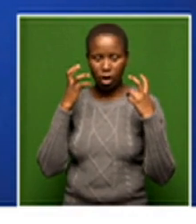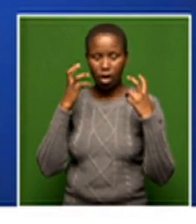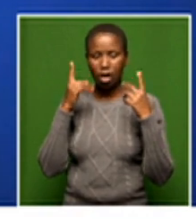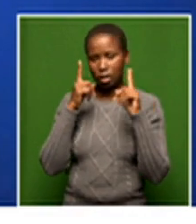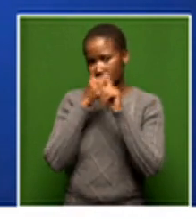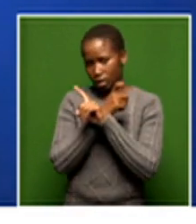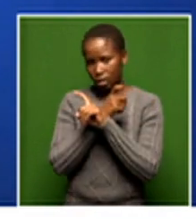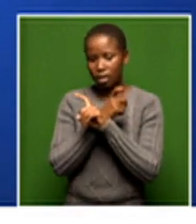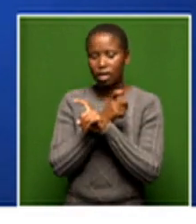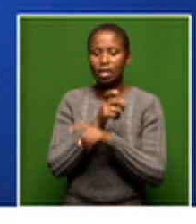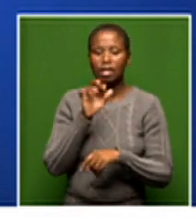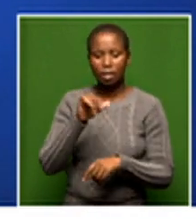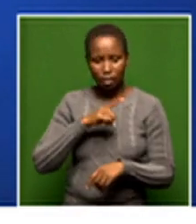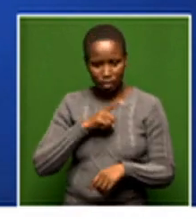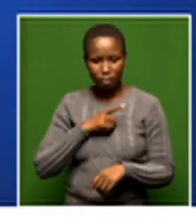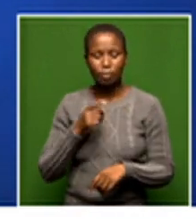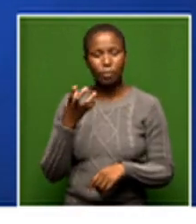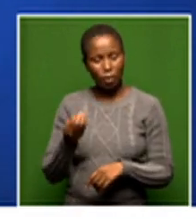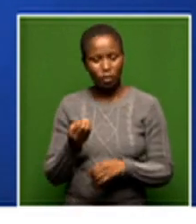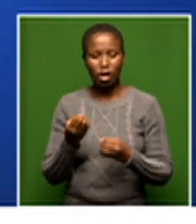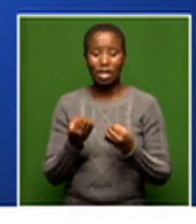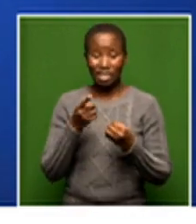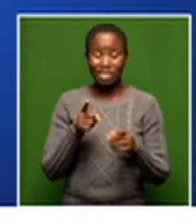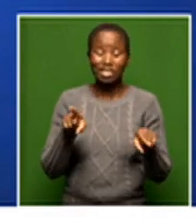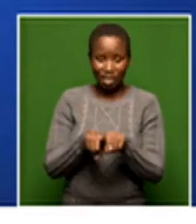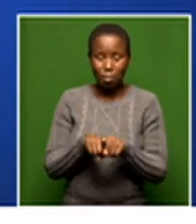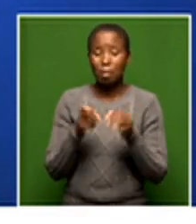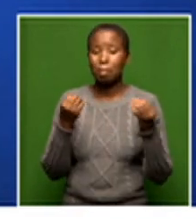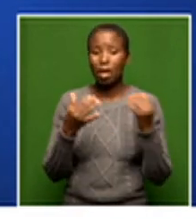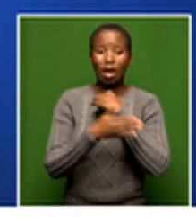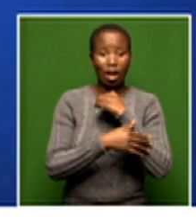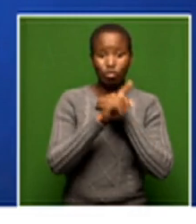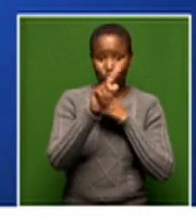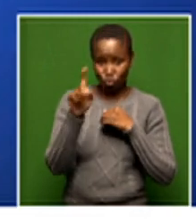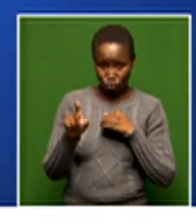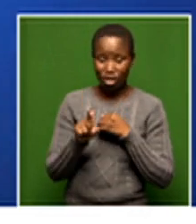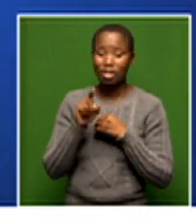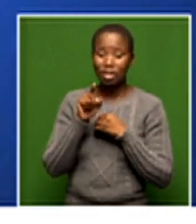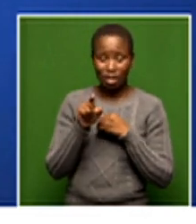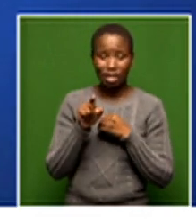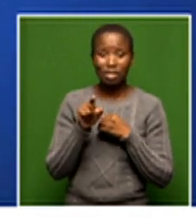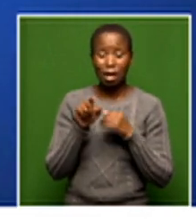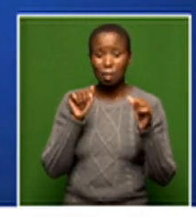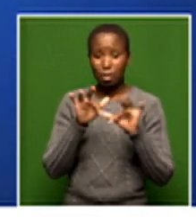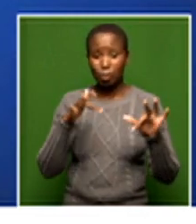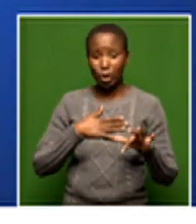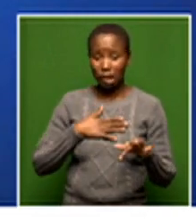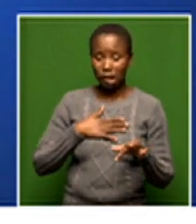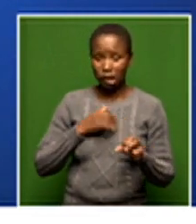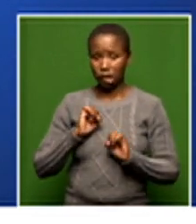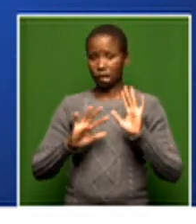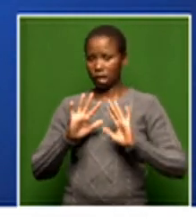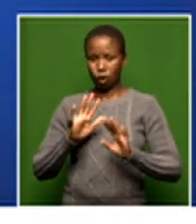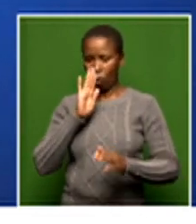had social upheavals in many countries, and that has been a huge factor in terms of whether people actually trust